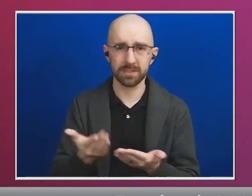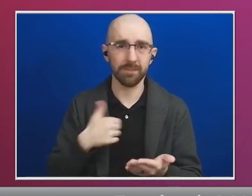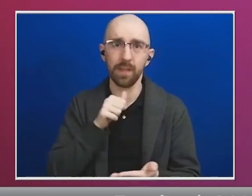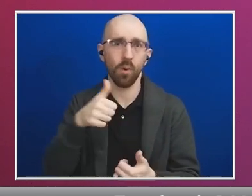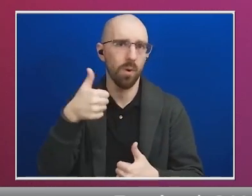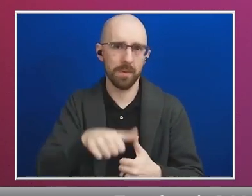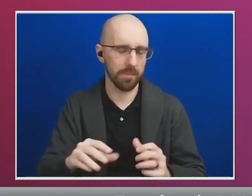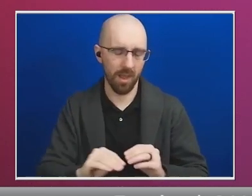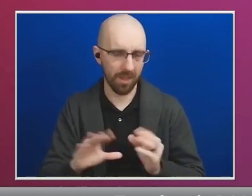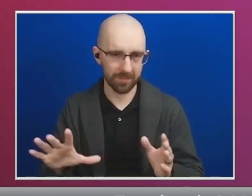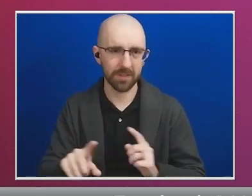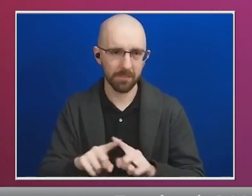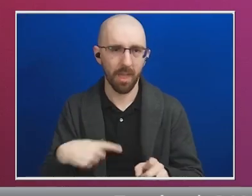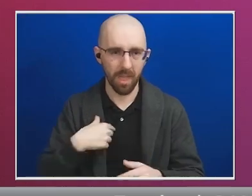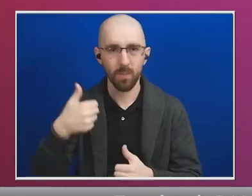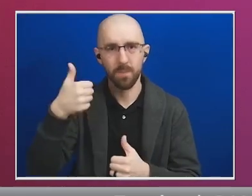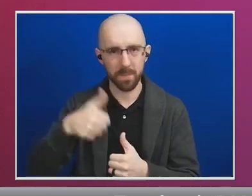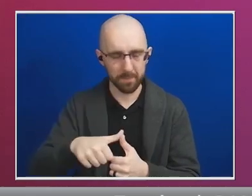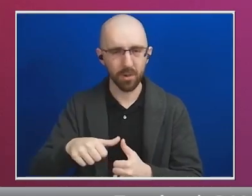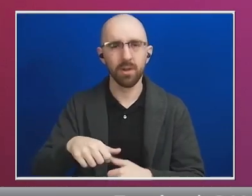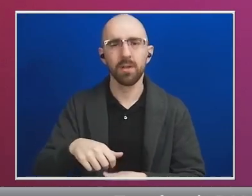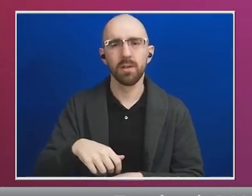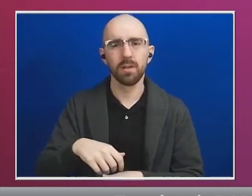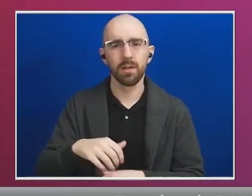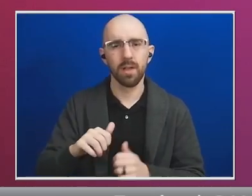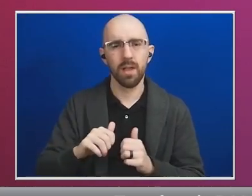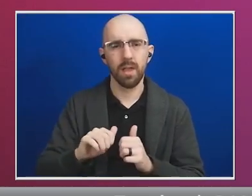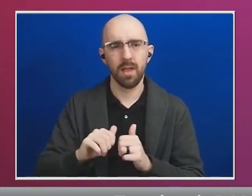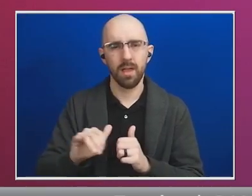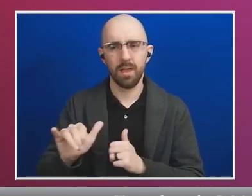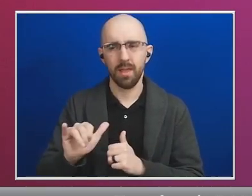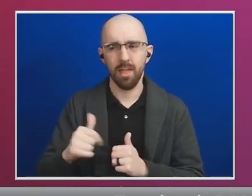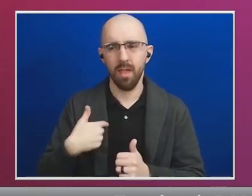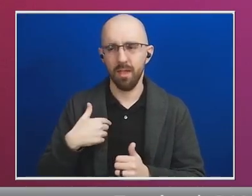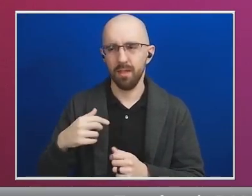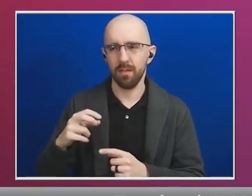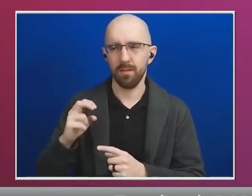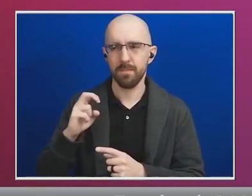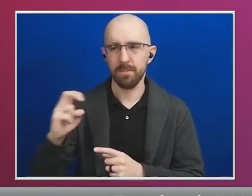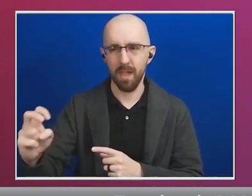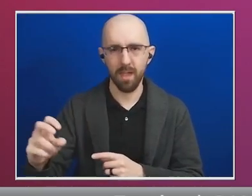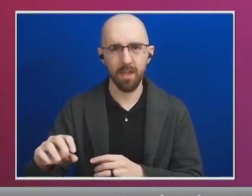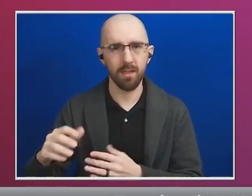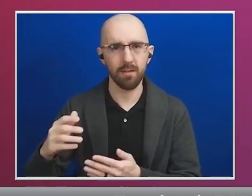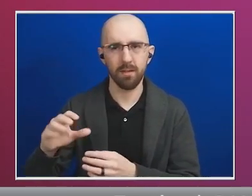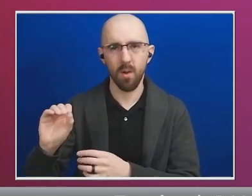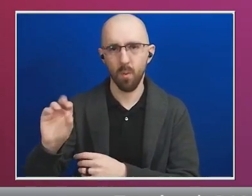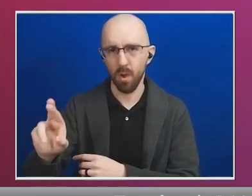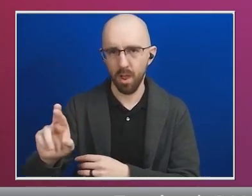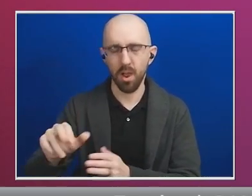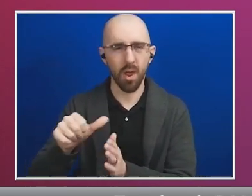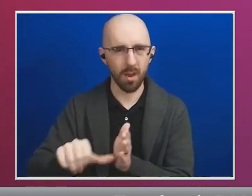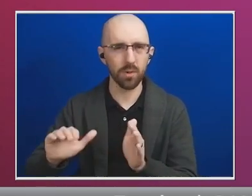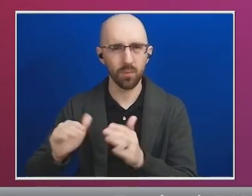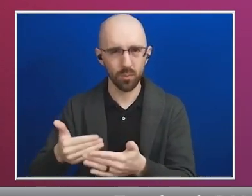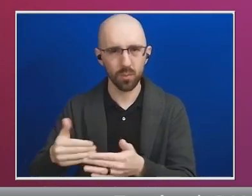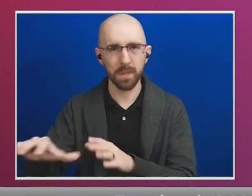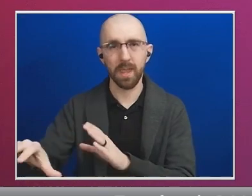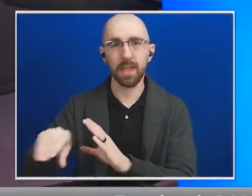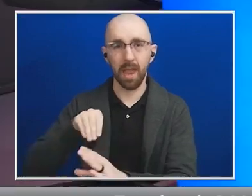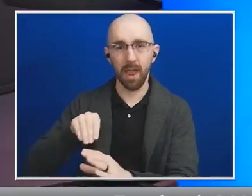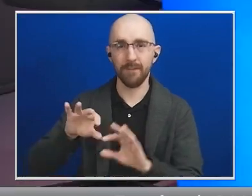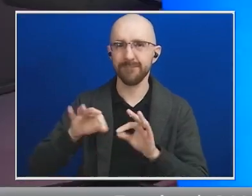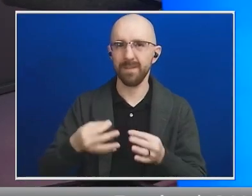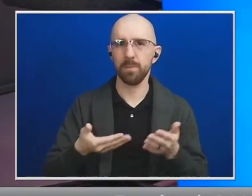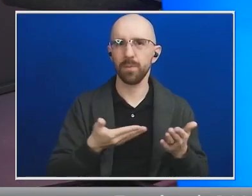just remember how it was like going back to the operating room, getting out, and just having family there. Some of your